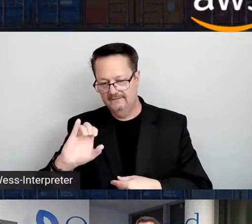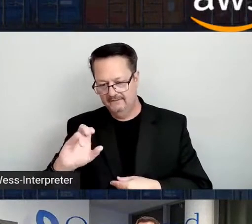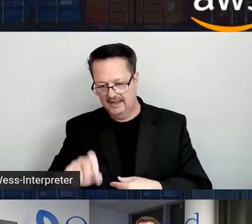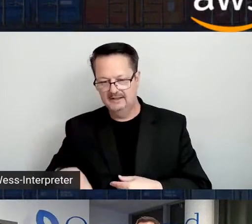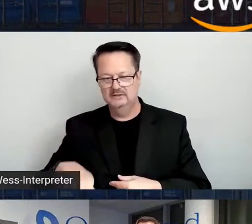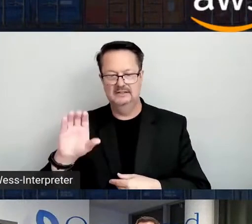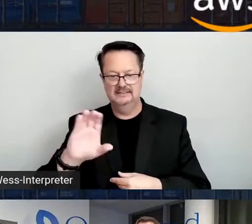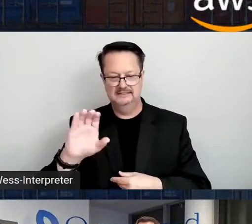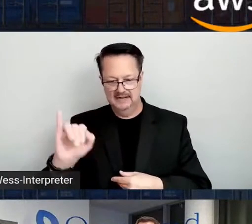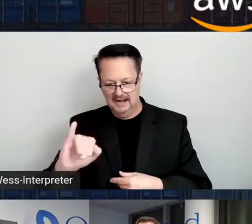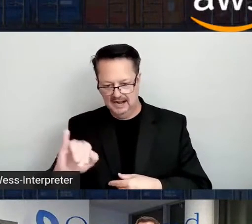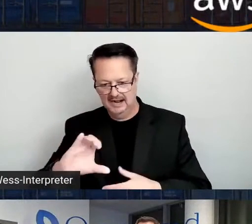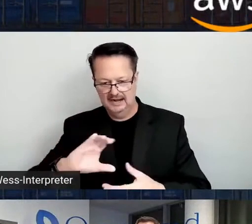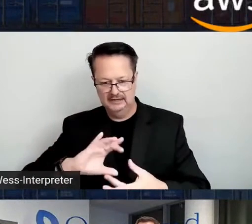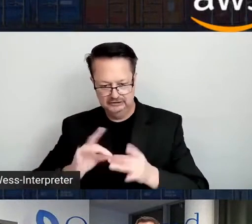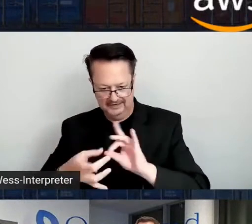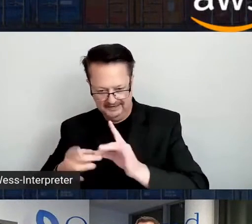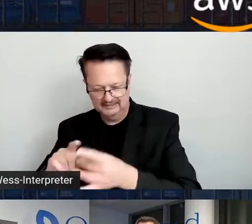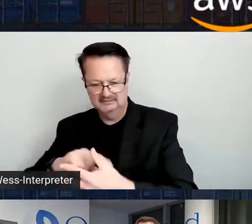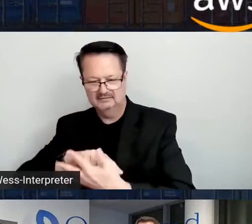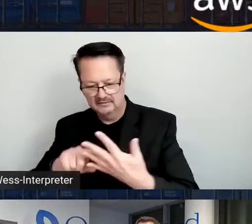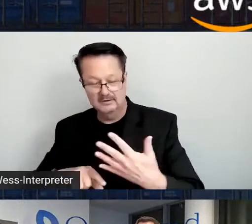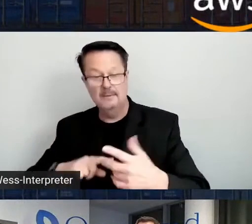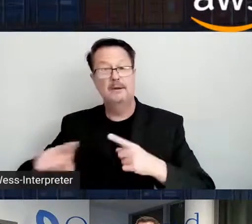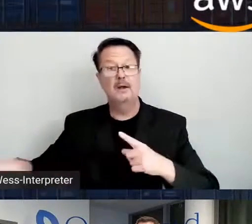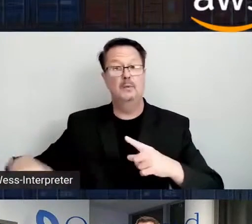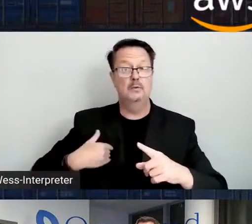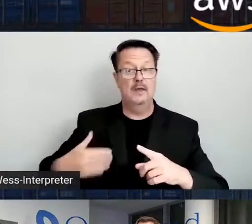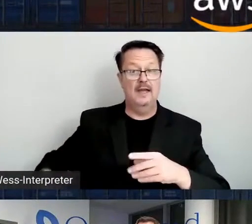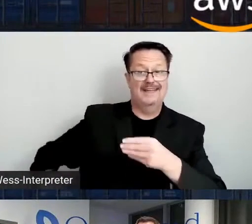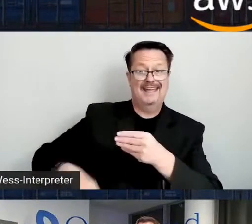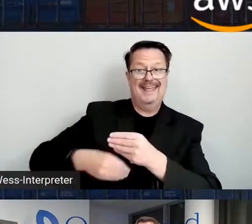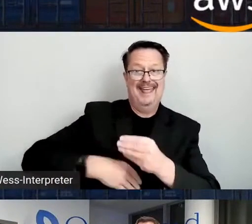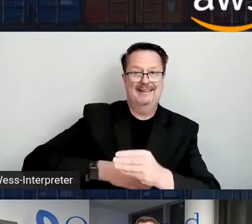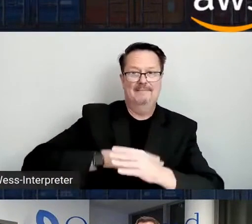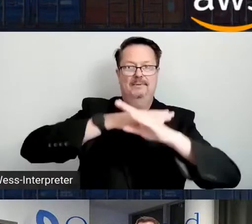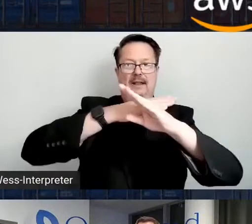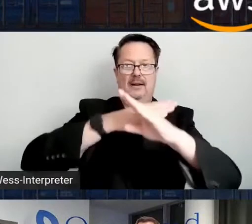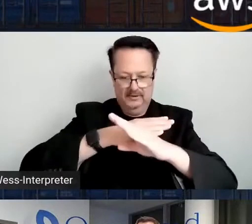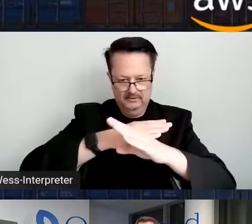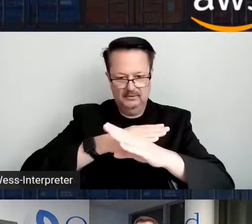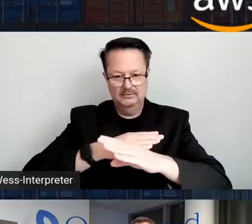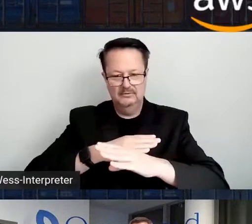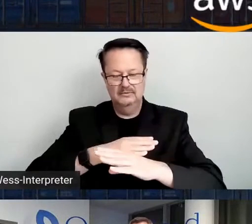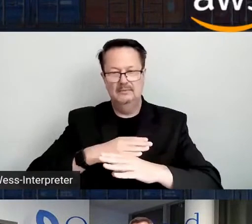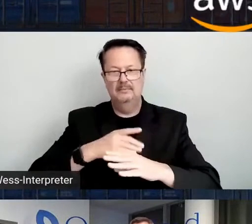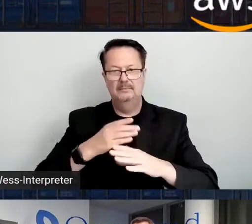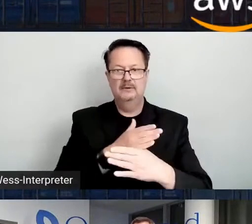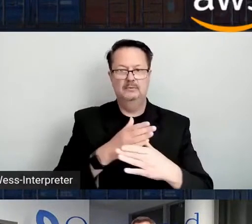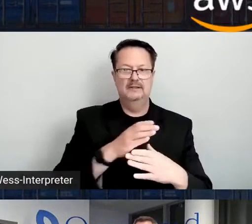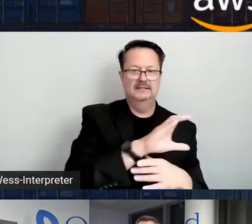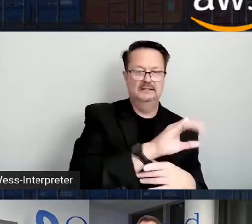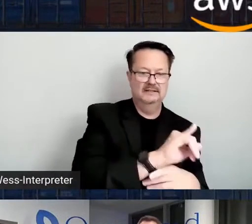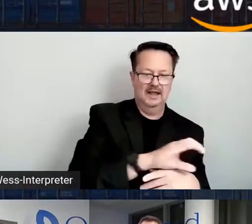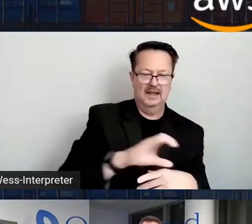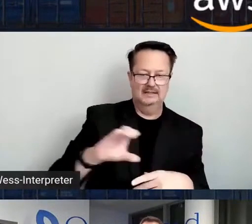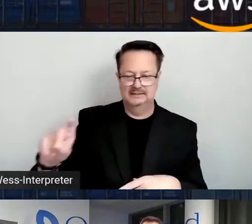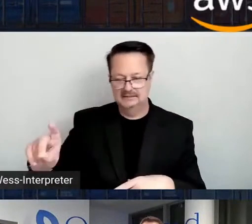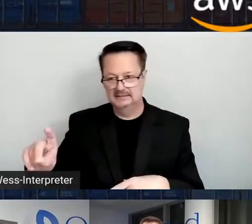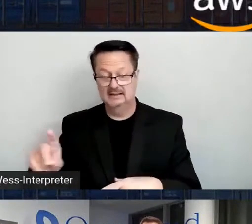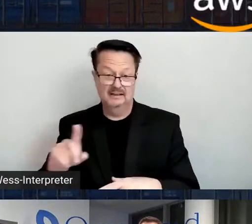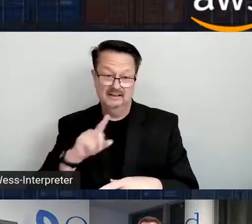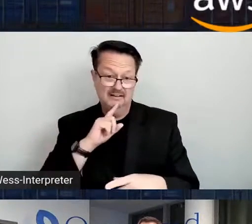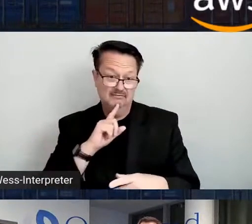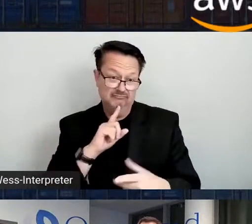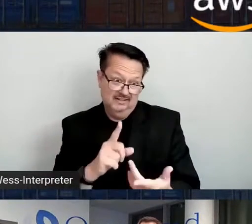you have this barrier that clearly creates a boundary between CI and CD, matter of fact, is to